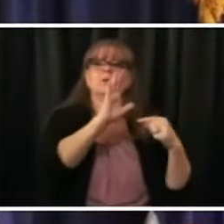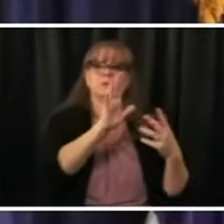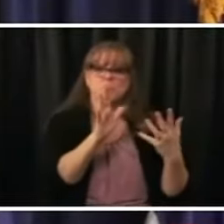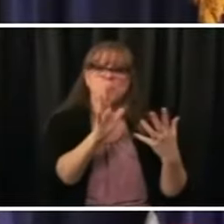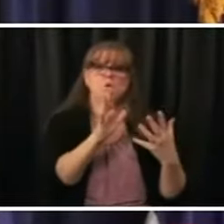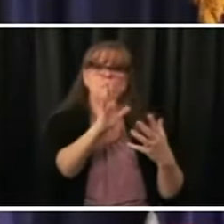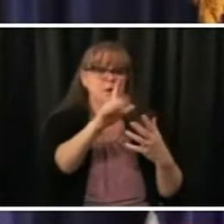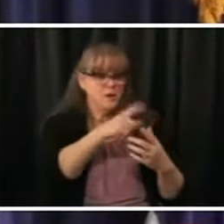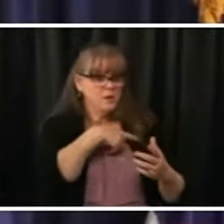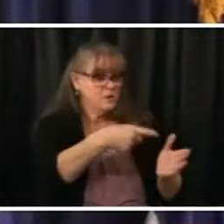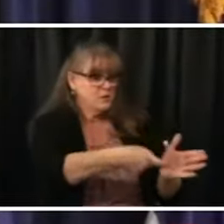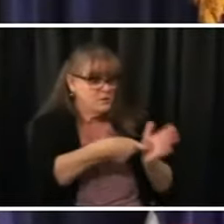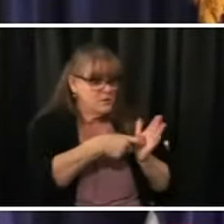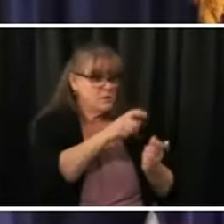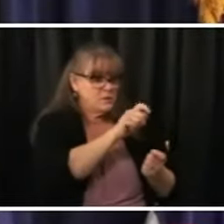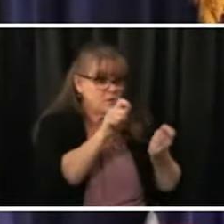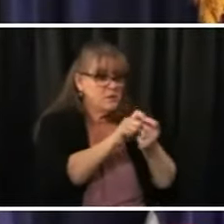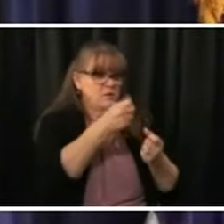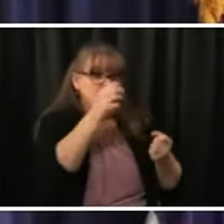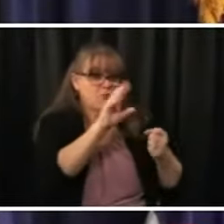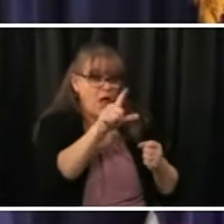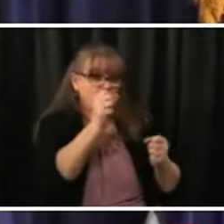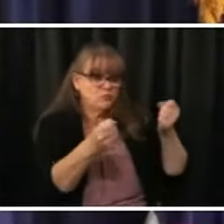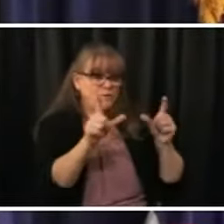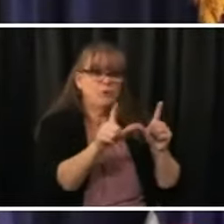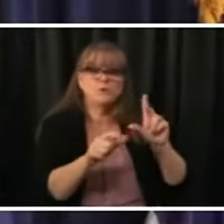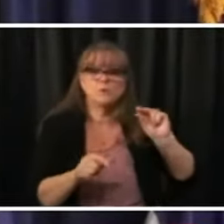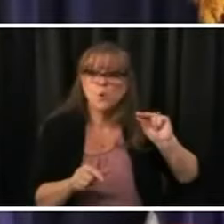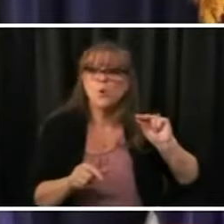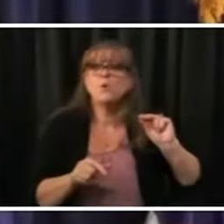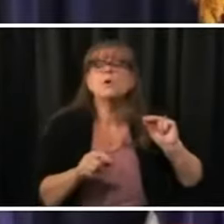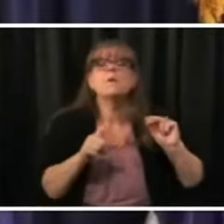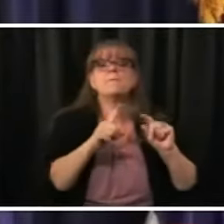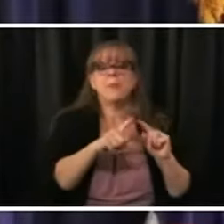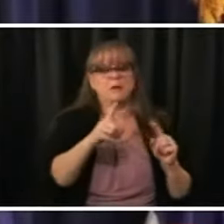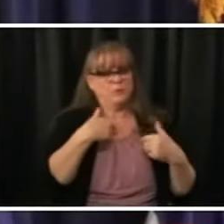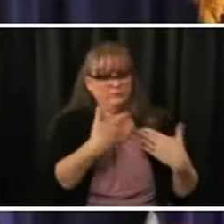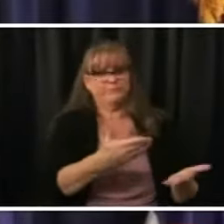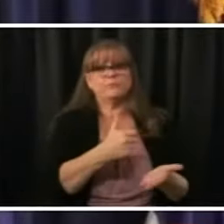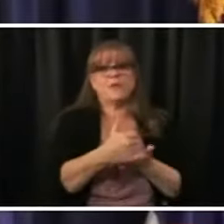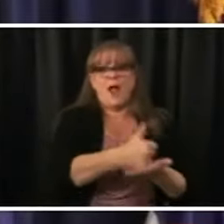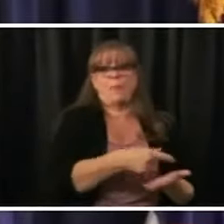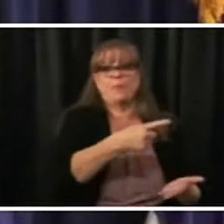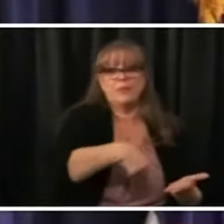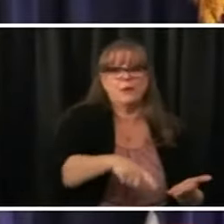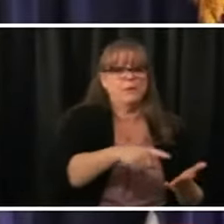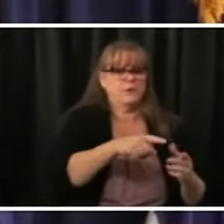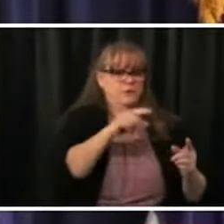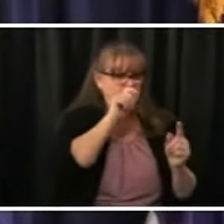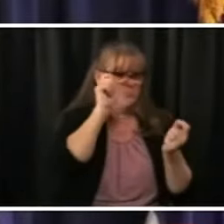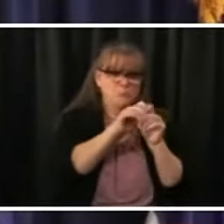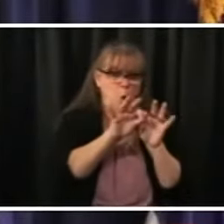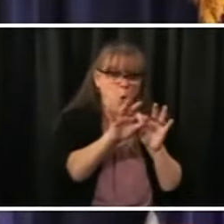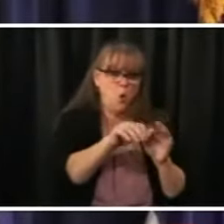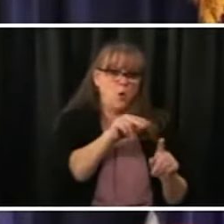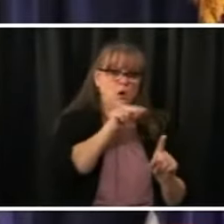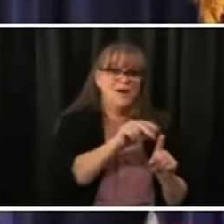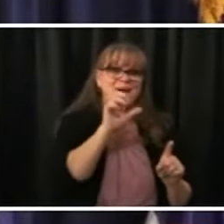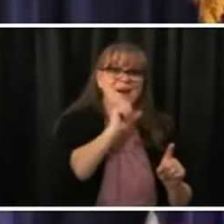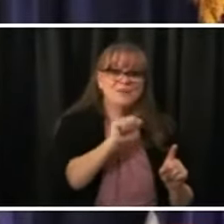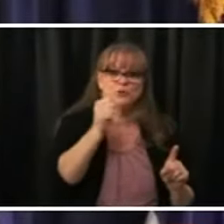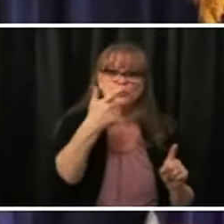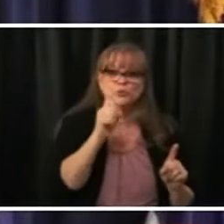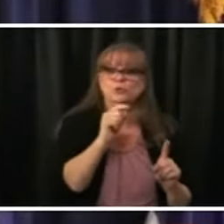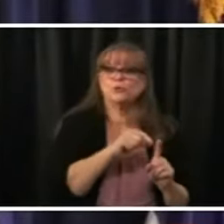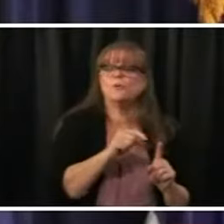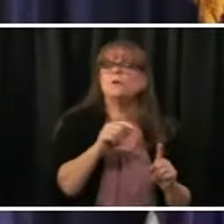But again, this has not been widespread. This has not been systemic. Has it occurred? Yes, there have been Coloradans who've gotten it elsewhere in